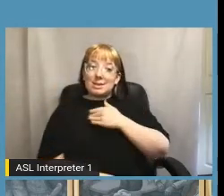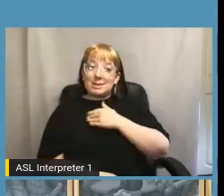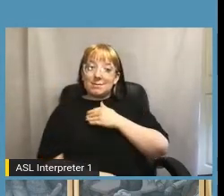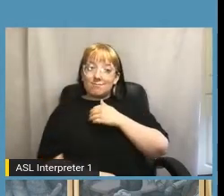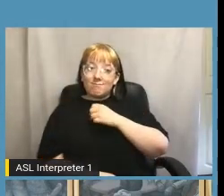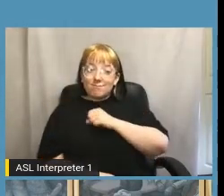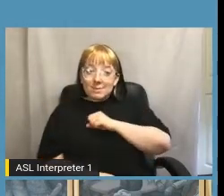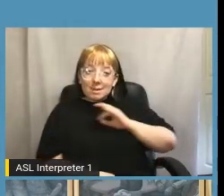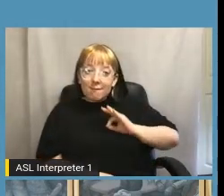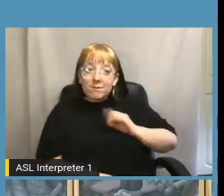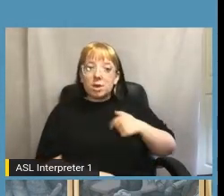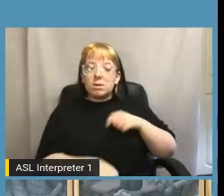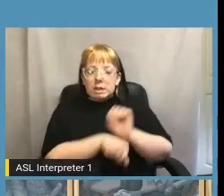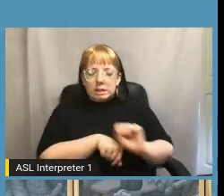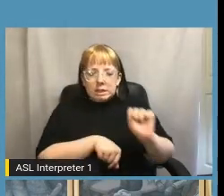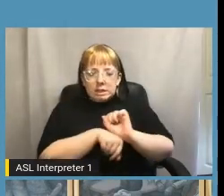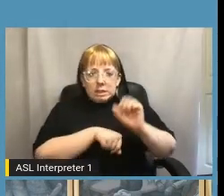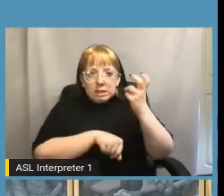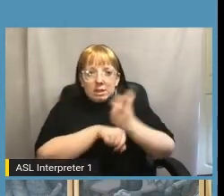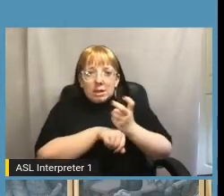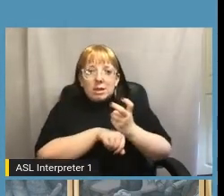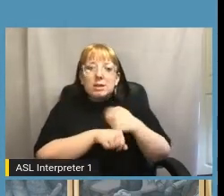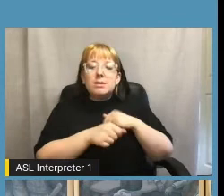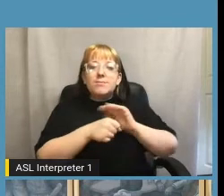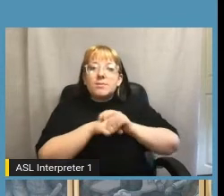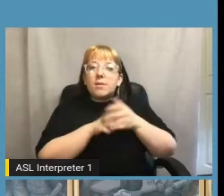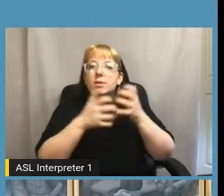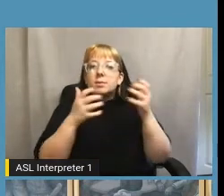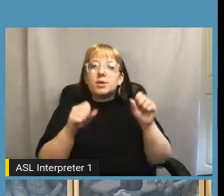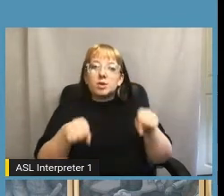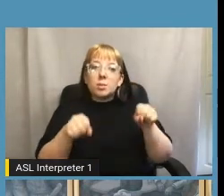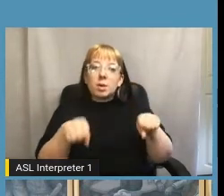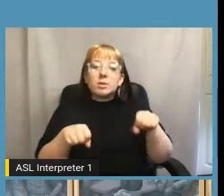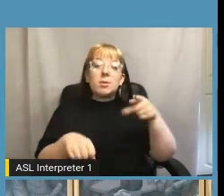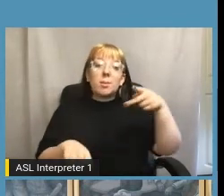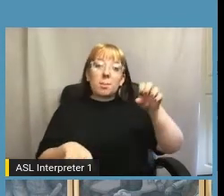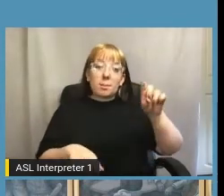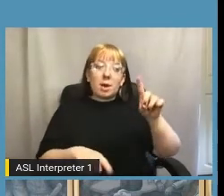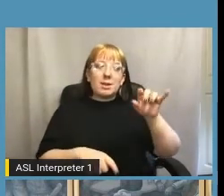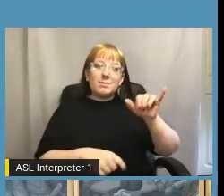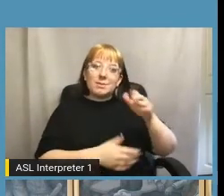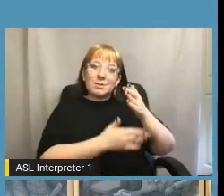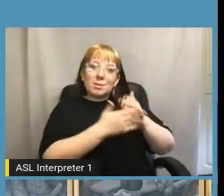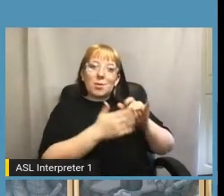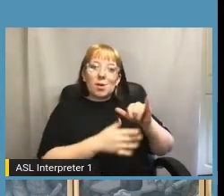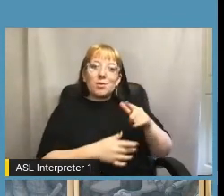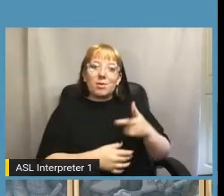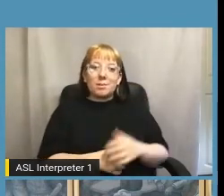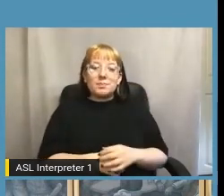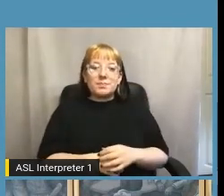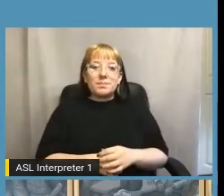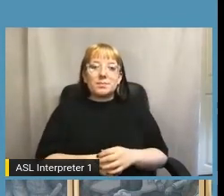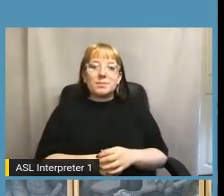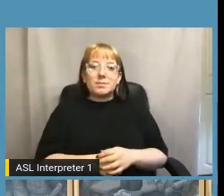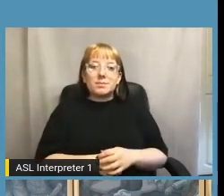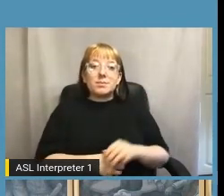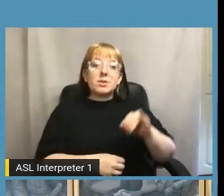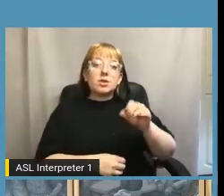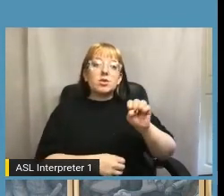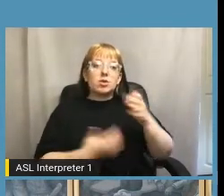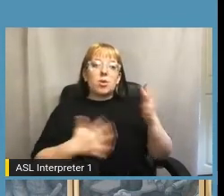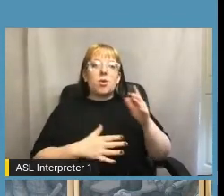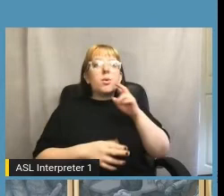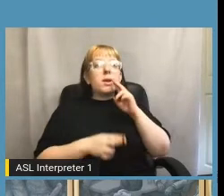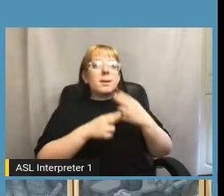work hard to get out and cover as much of that as possible. And the podcast is part of the way that we do that. Joe had mentioned, and I